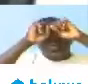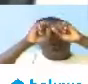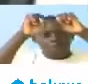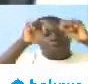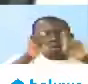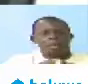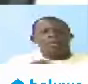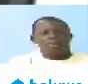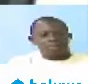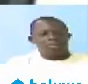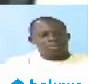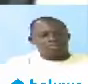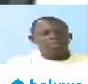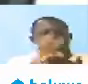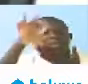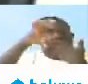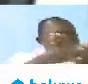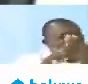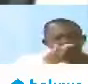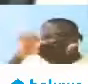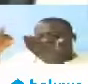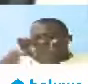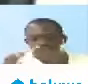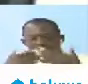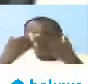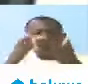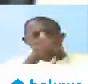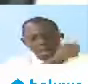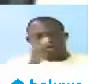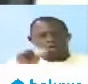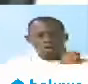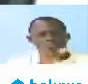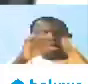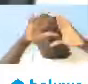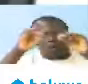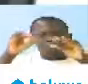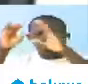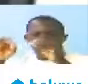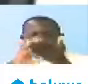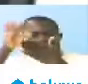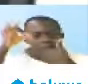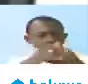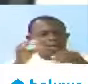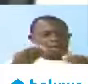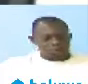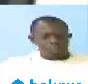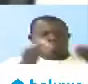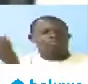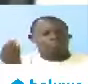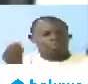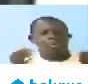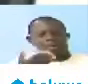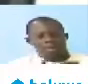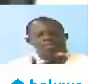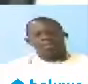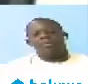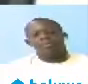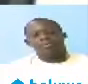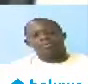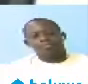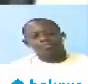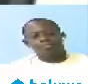to pass information to each other. So ka keno nyama anyin natal I didn't get it, but I need a magic,